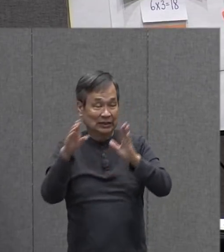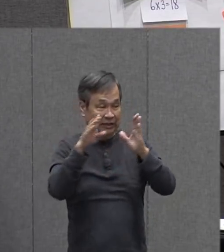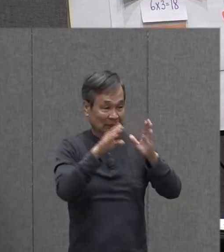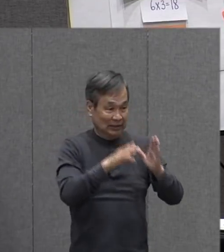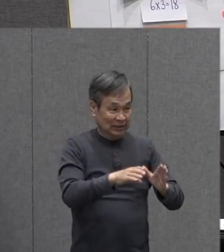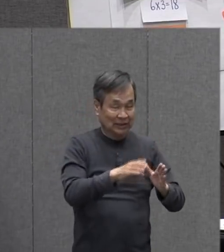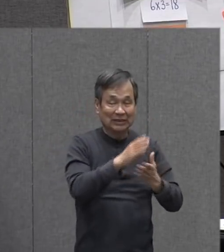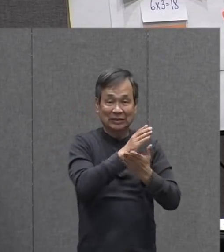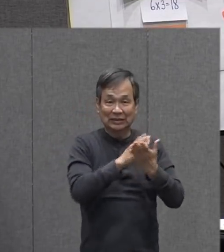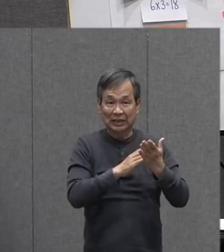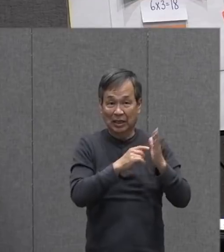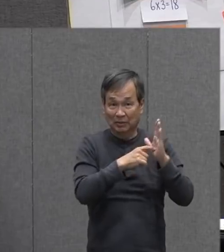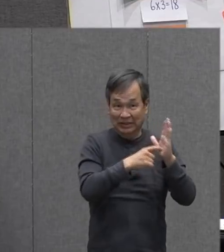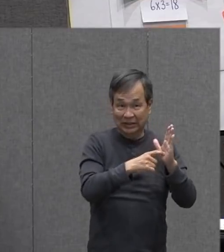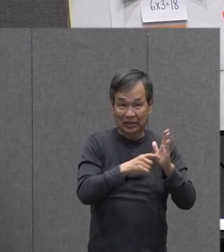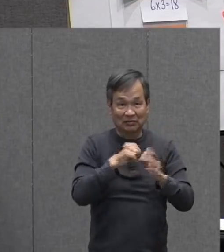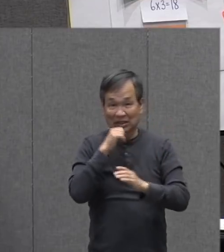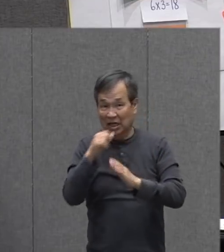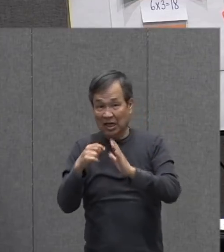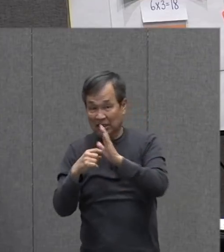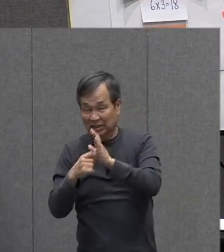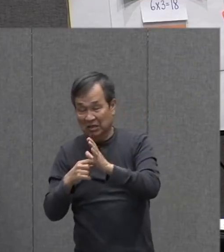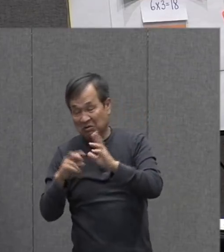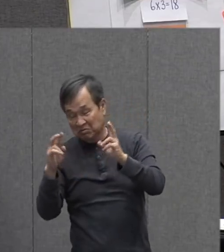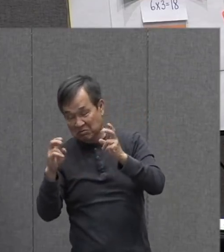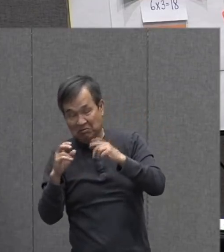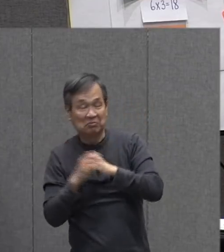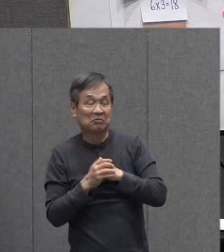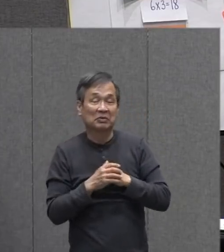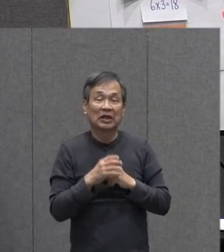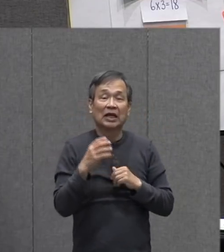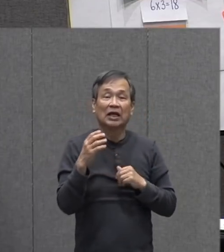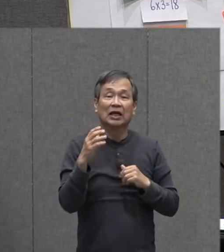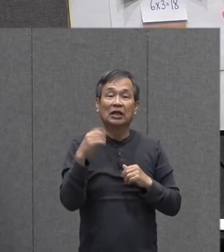has 3